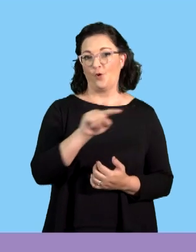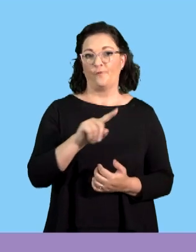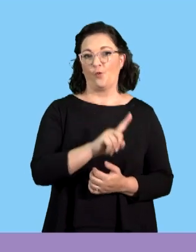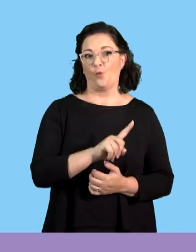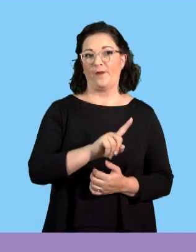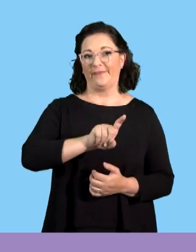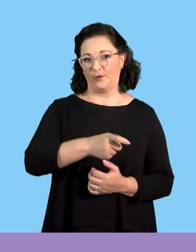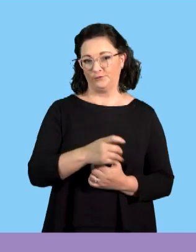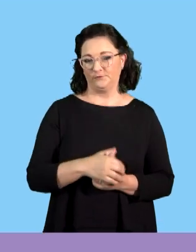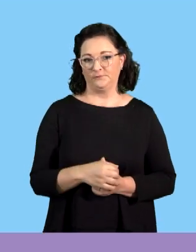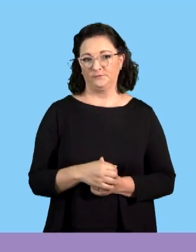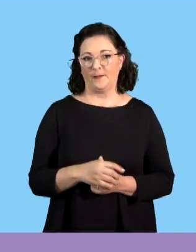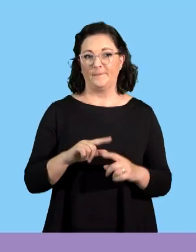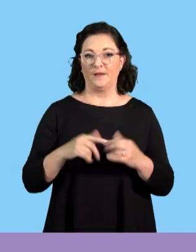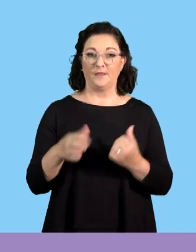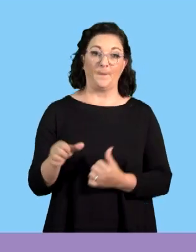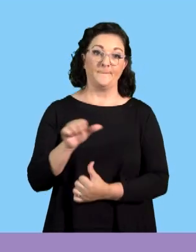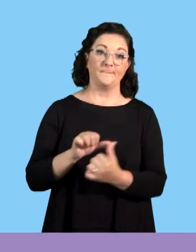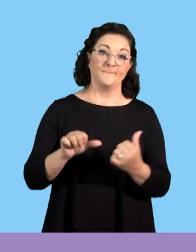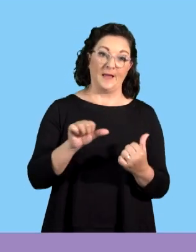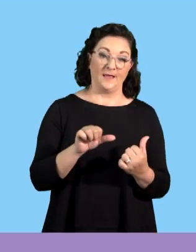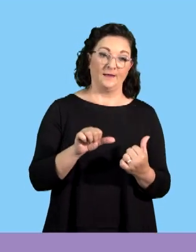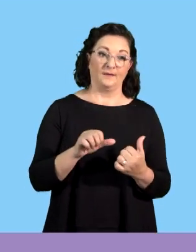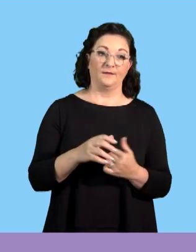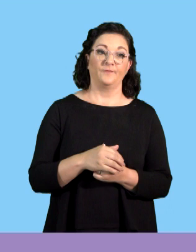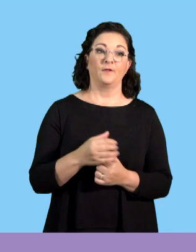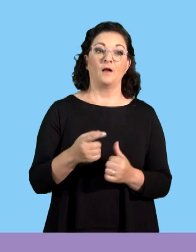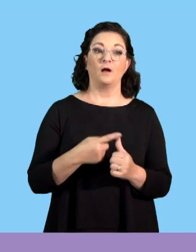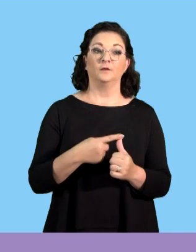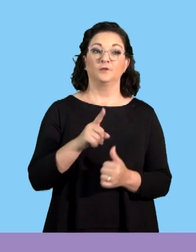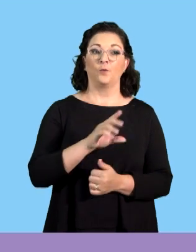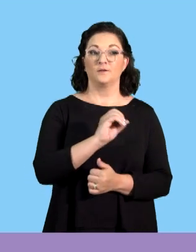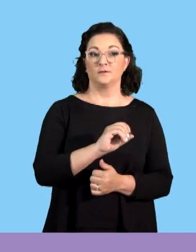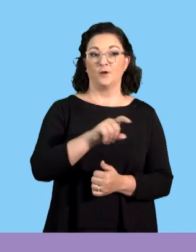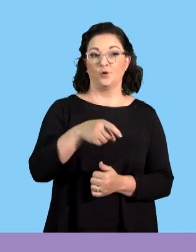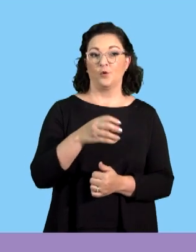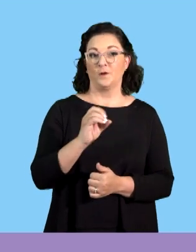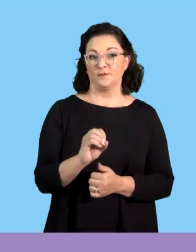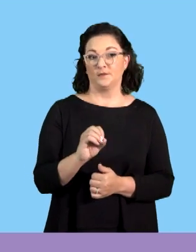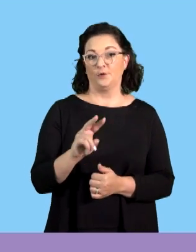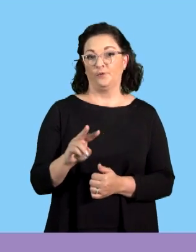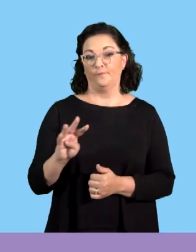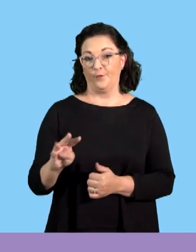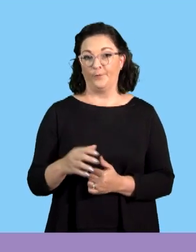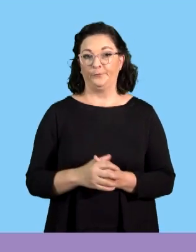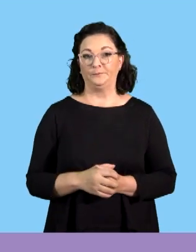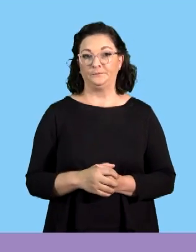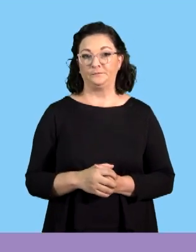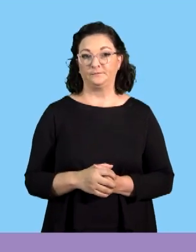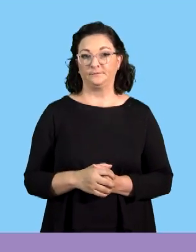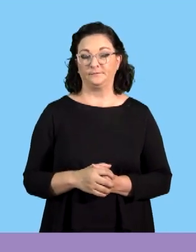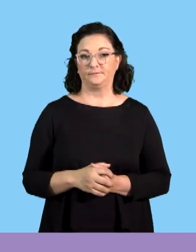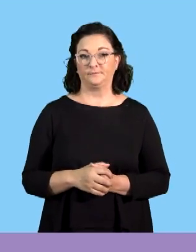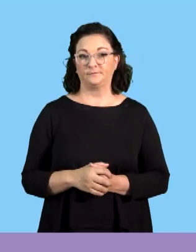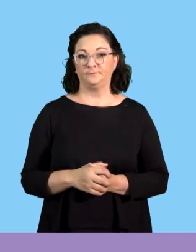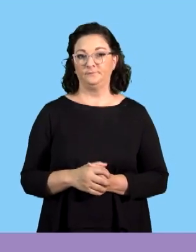24,000. And converting this back to decimals will definitely give us 0,08.